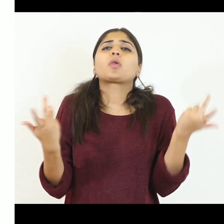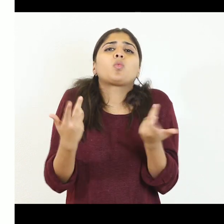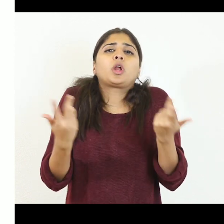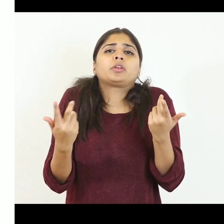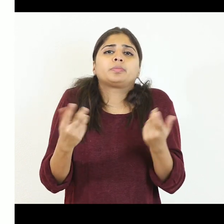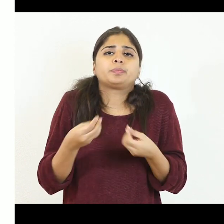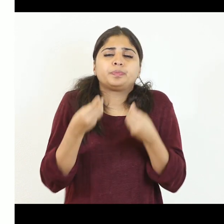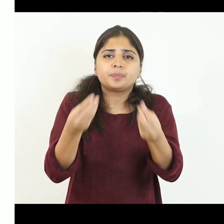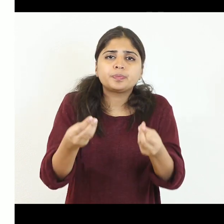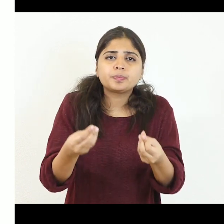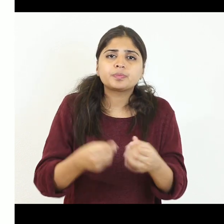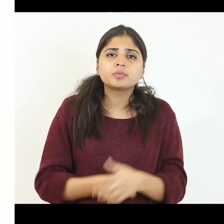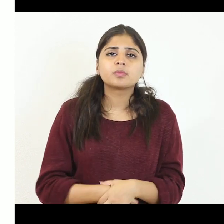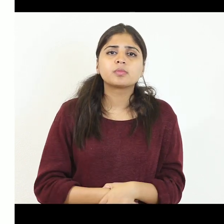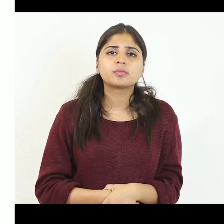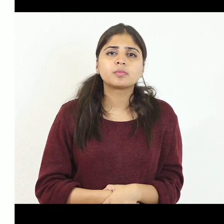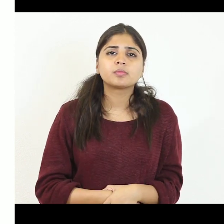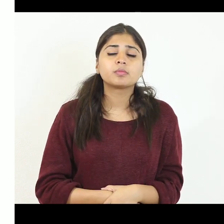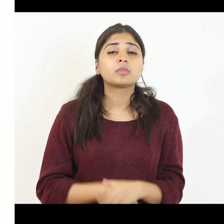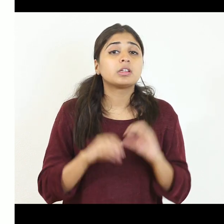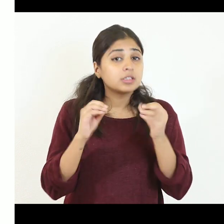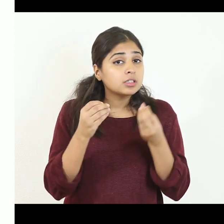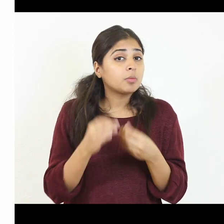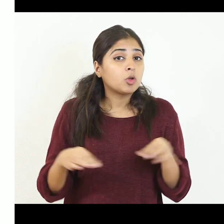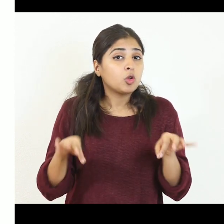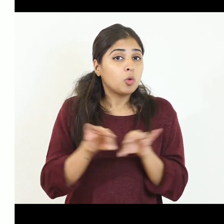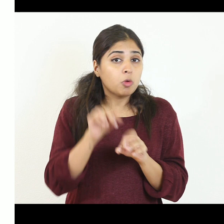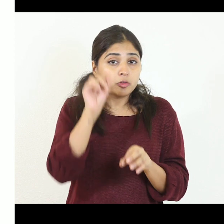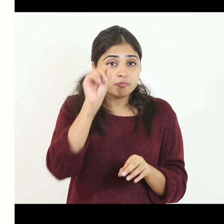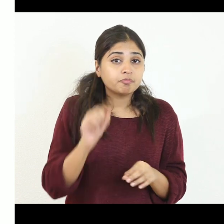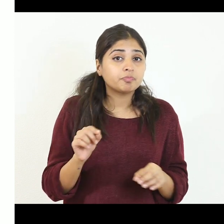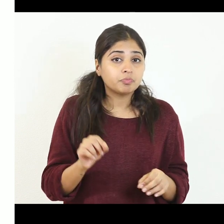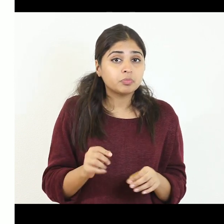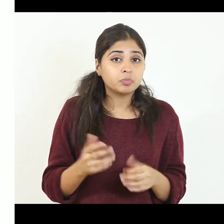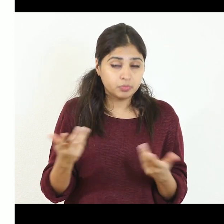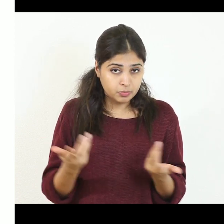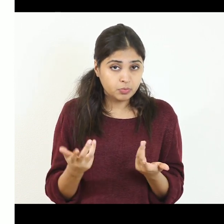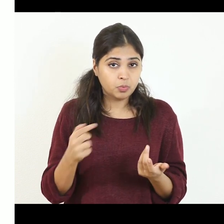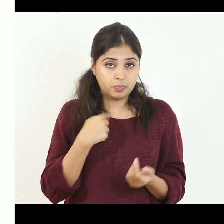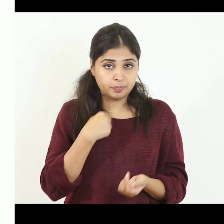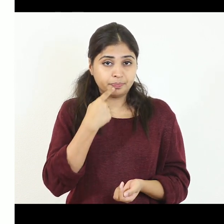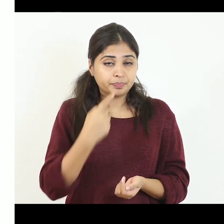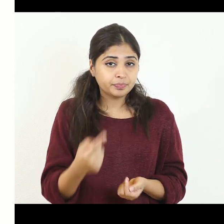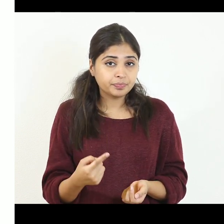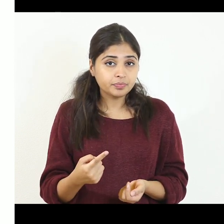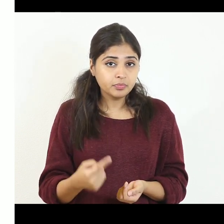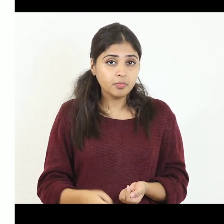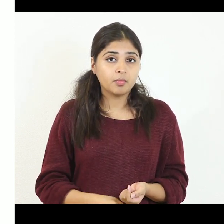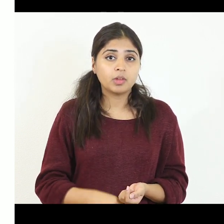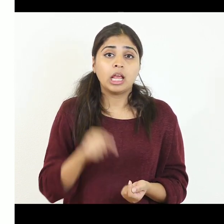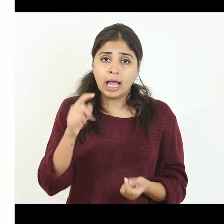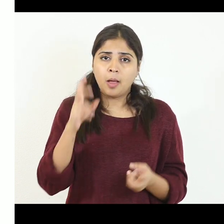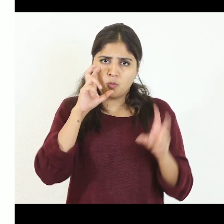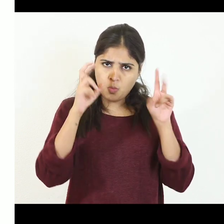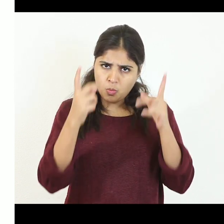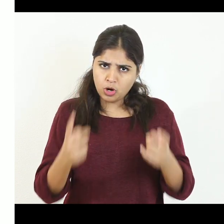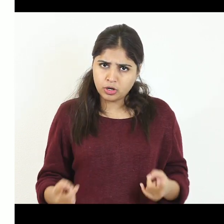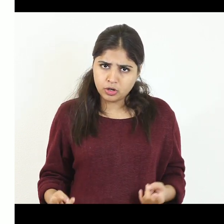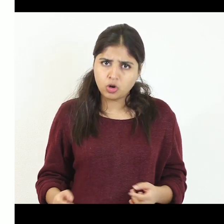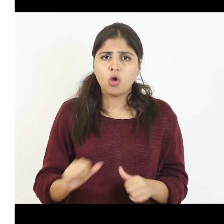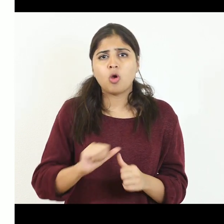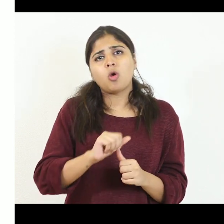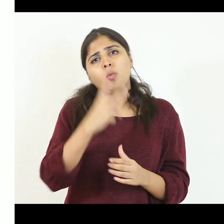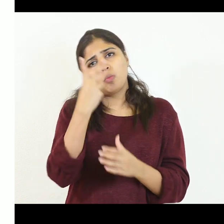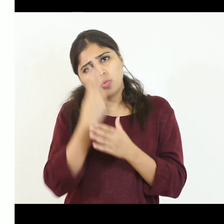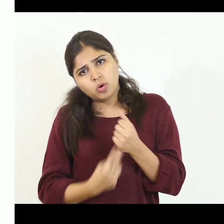Features of database access management. Some of the important features of database access management are: it monitors